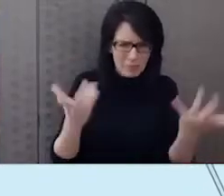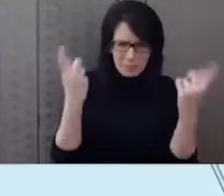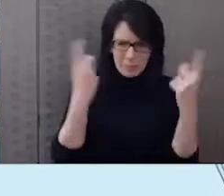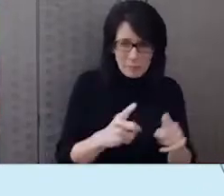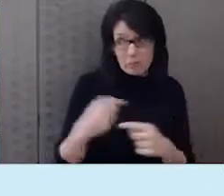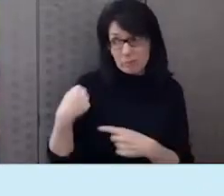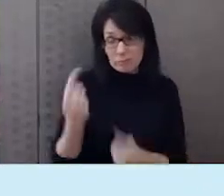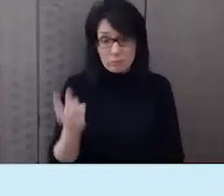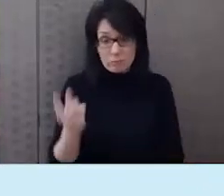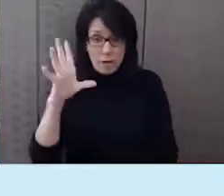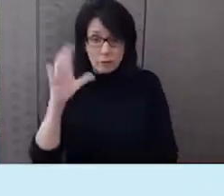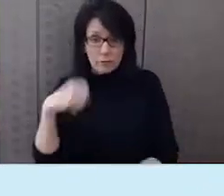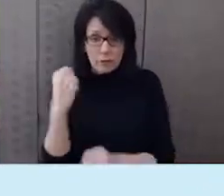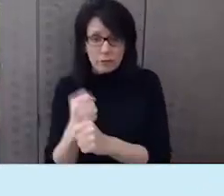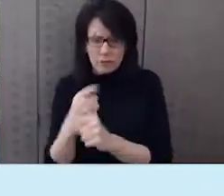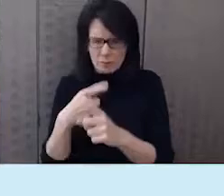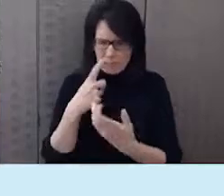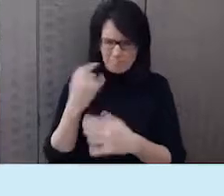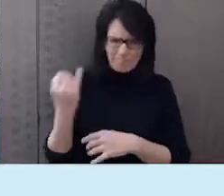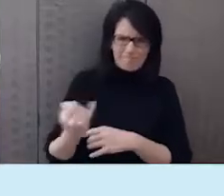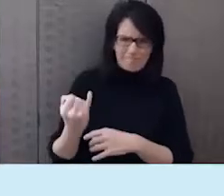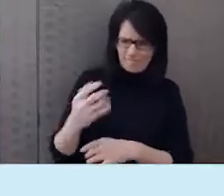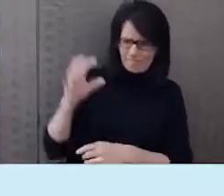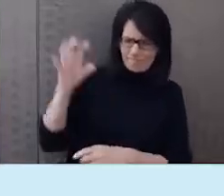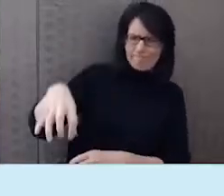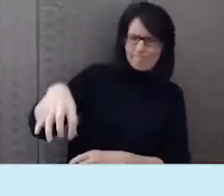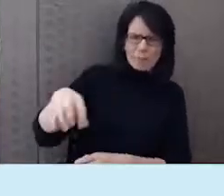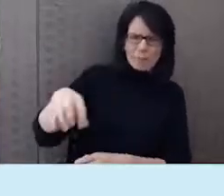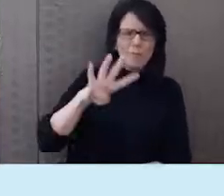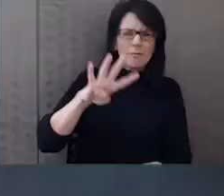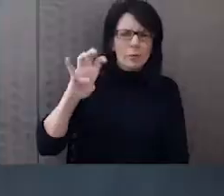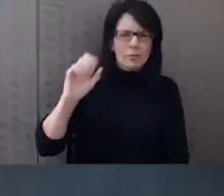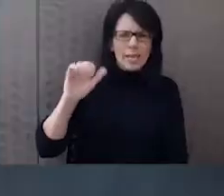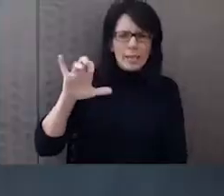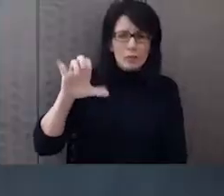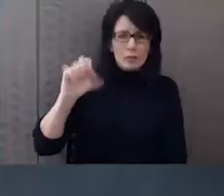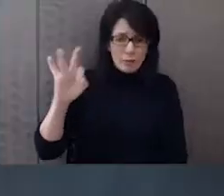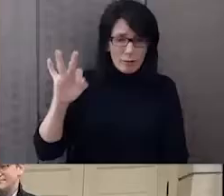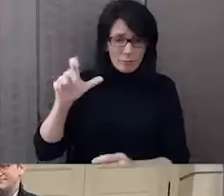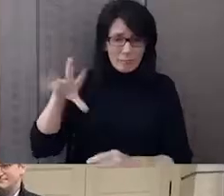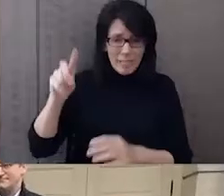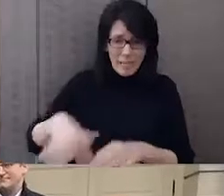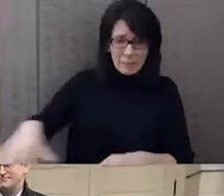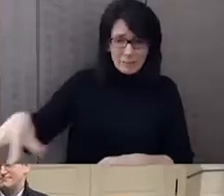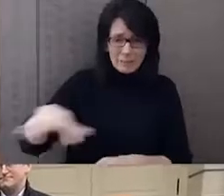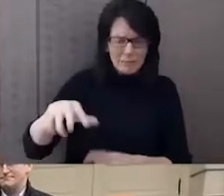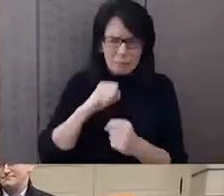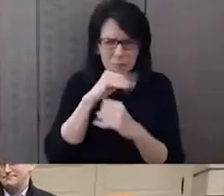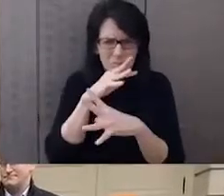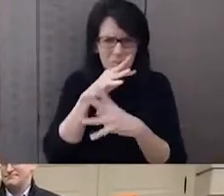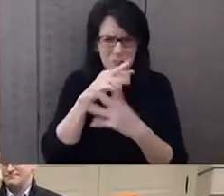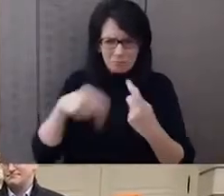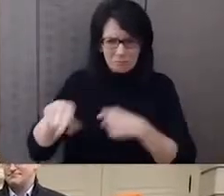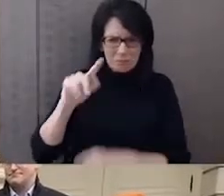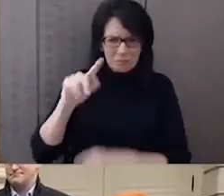years, isolated. That is made up of about 400 acres of landfill that is toxic. From the inception of the Closed Rikers